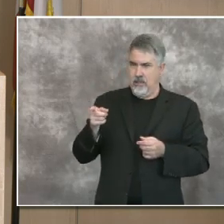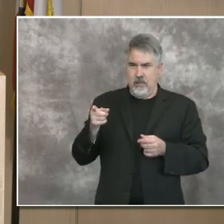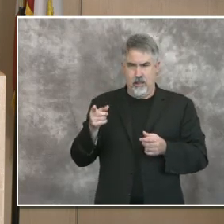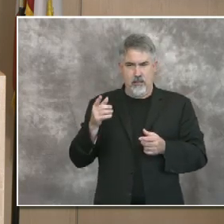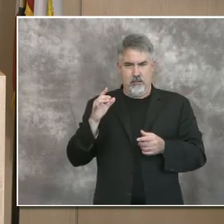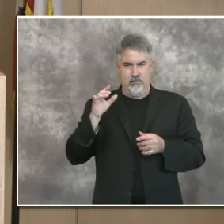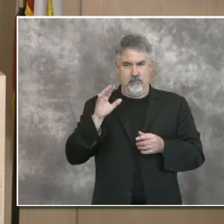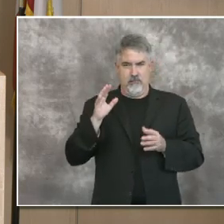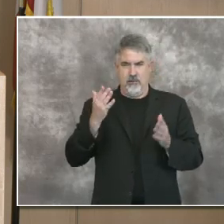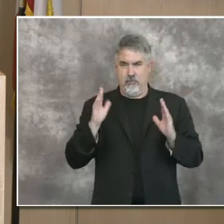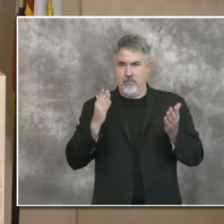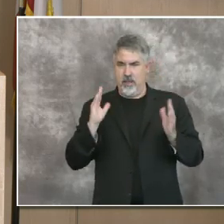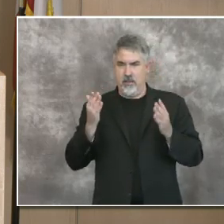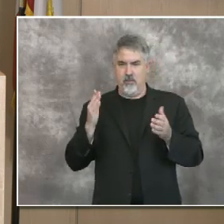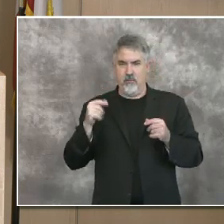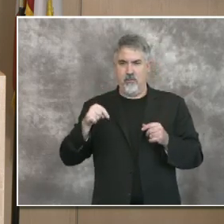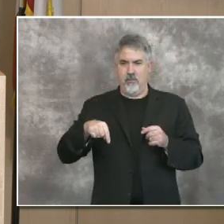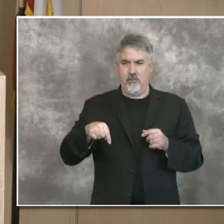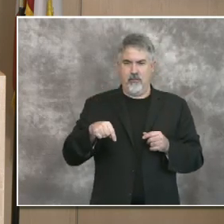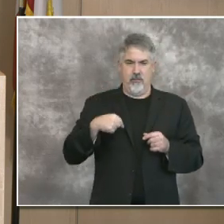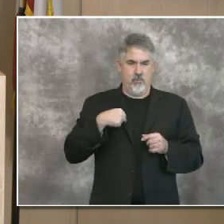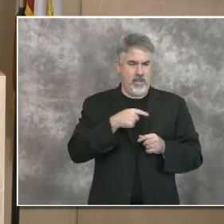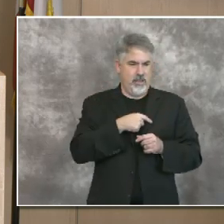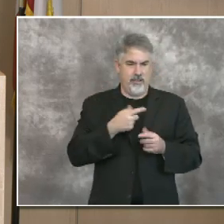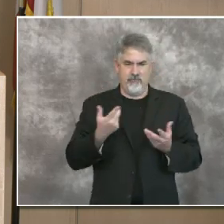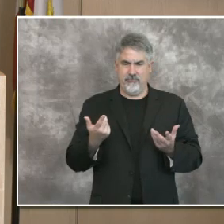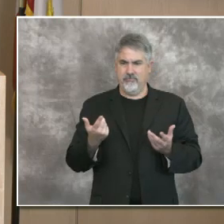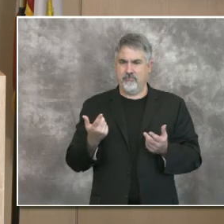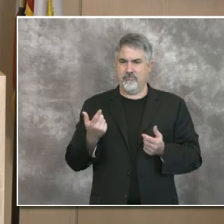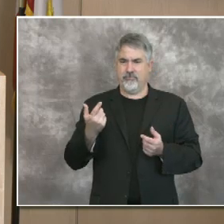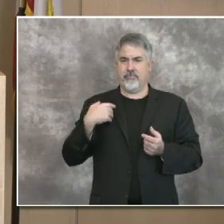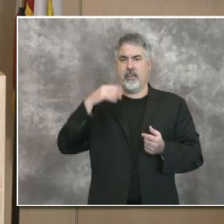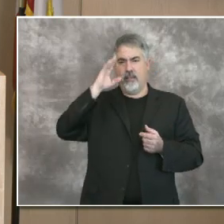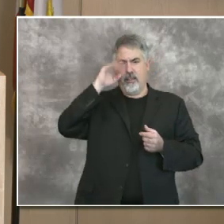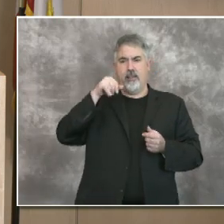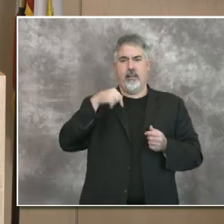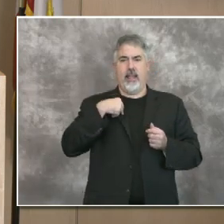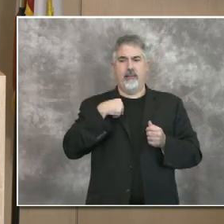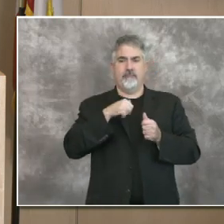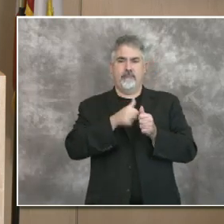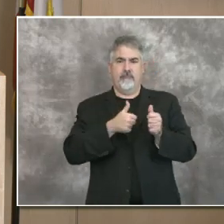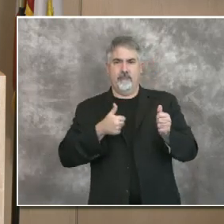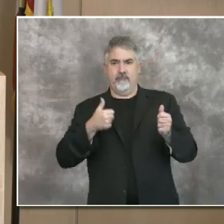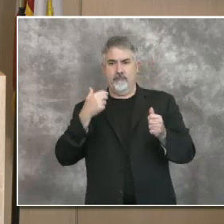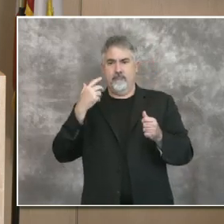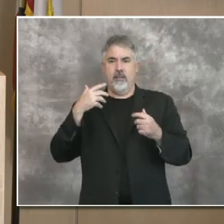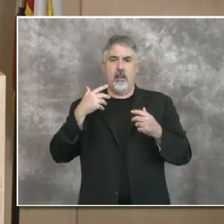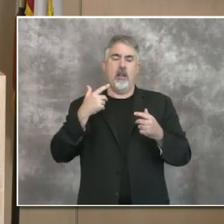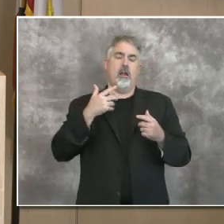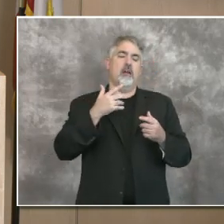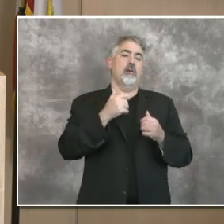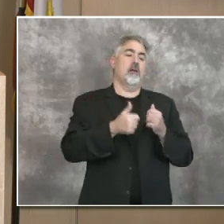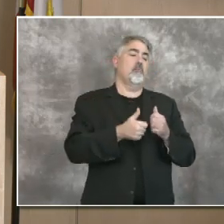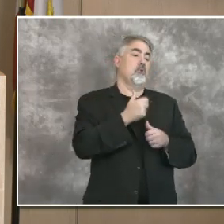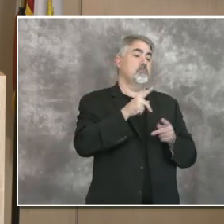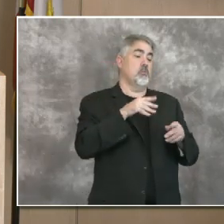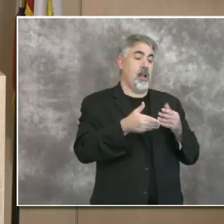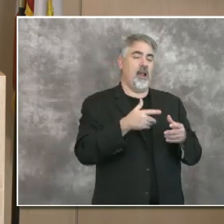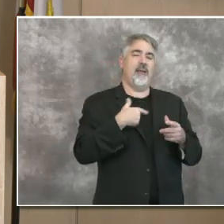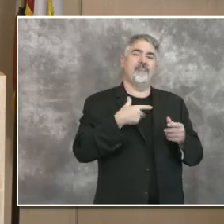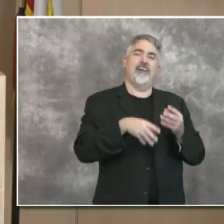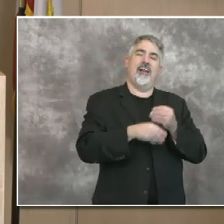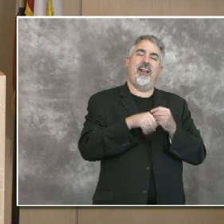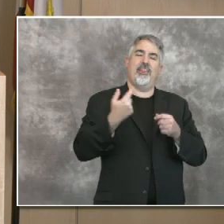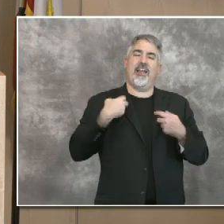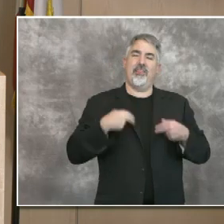demographics of whether people had, we know people had underlying medical conditions, but we would have to do a deeper dig to